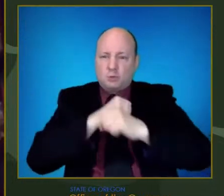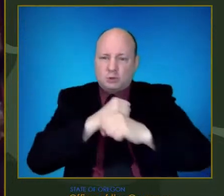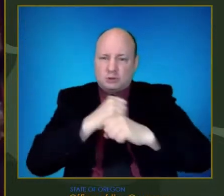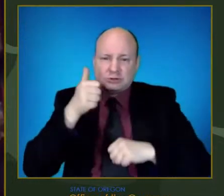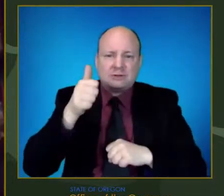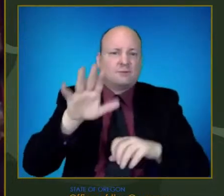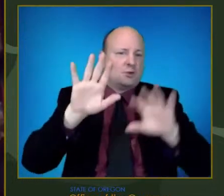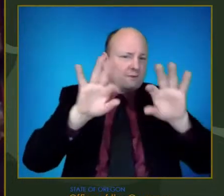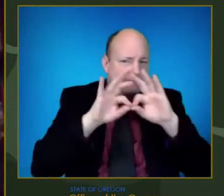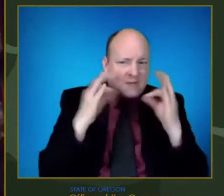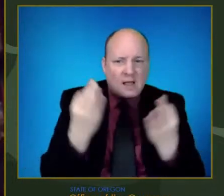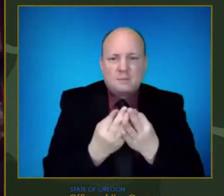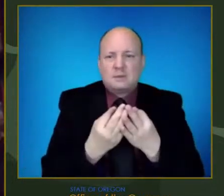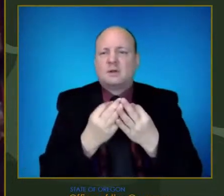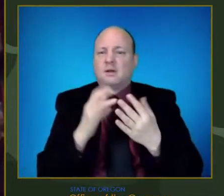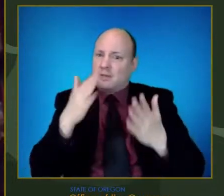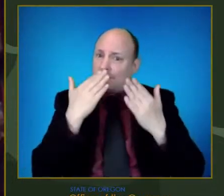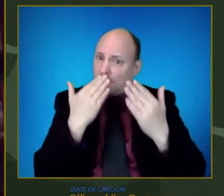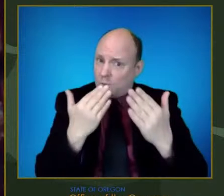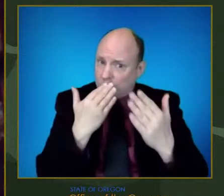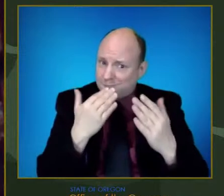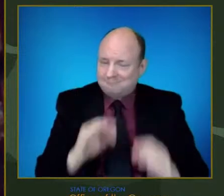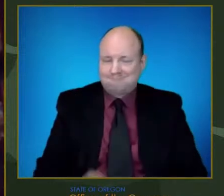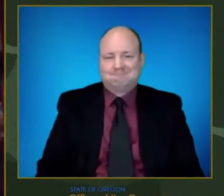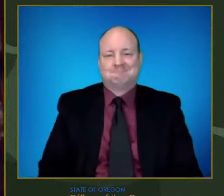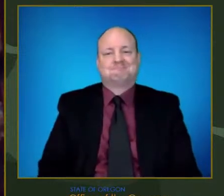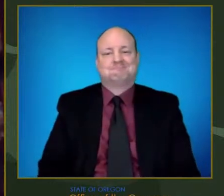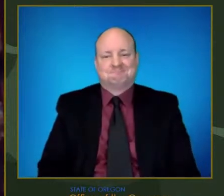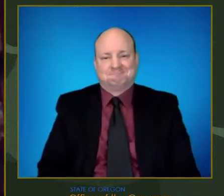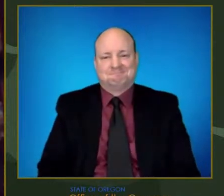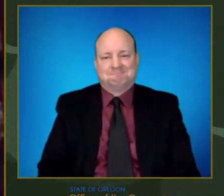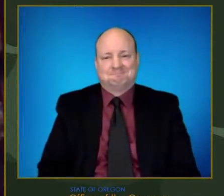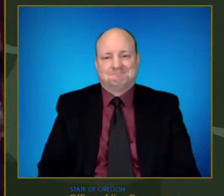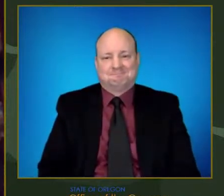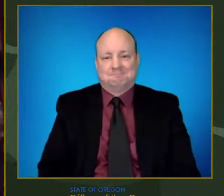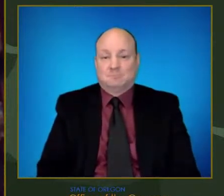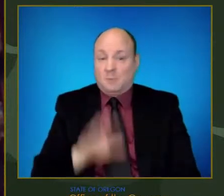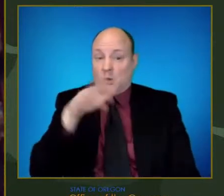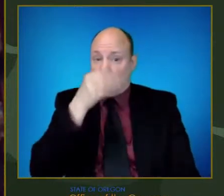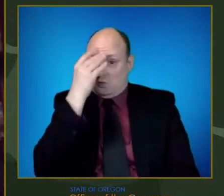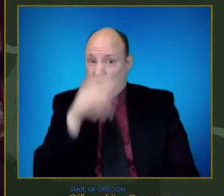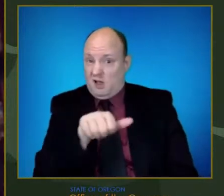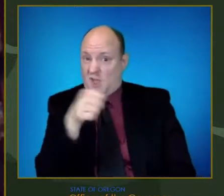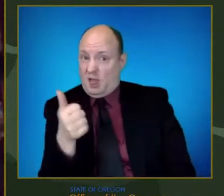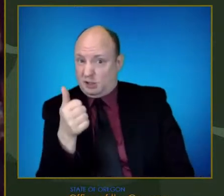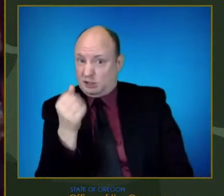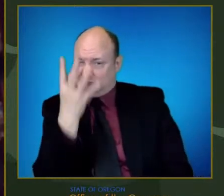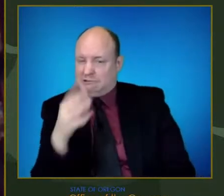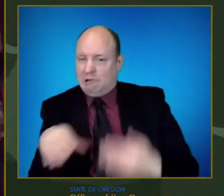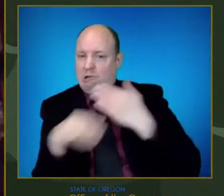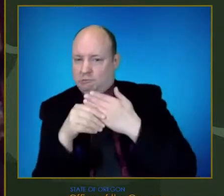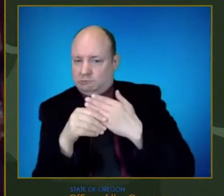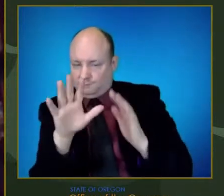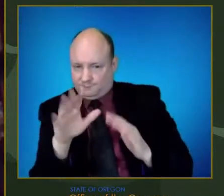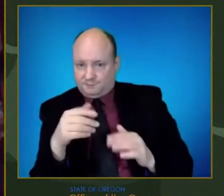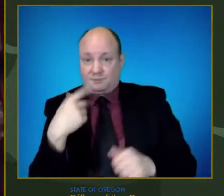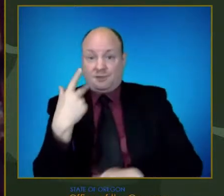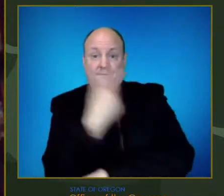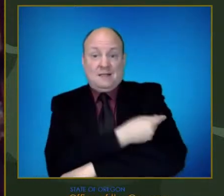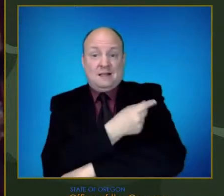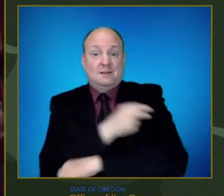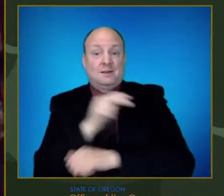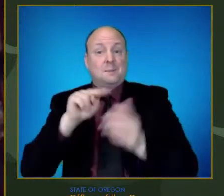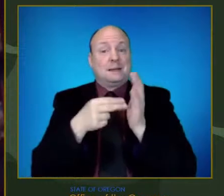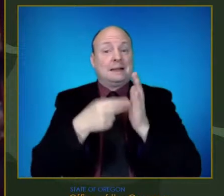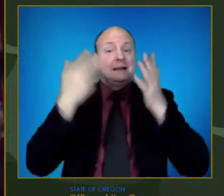you. Let me add another note of caution. Just because we're vaccinated doesn't mean we can return to pre-pandemic